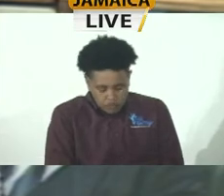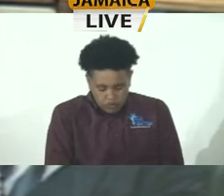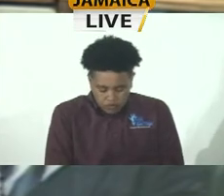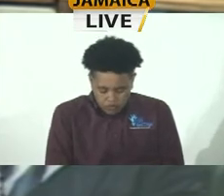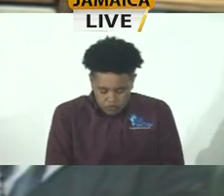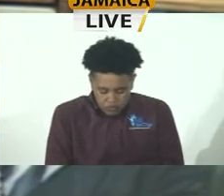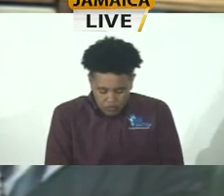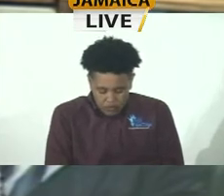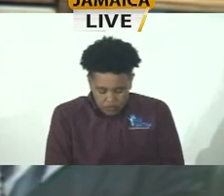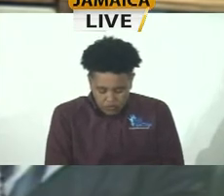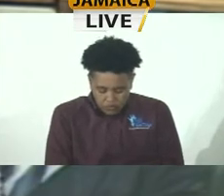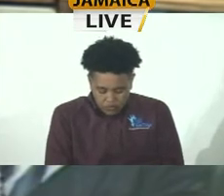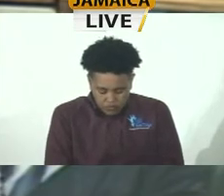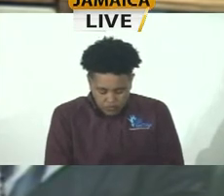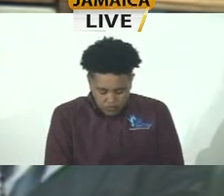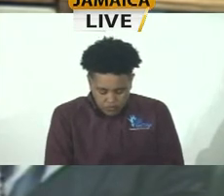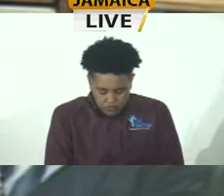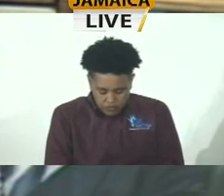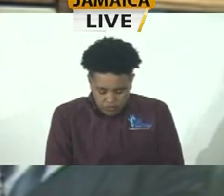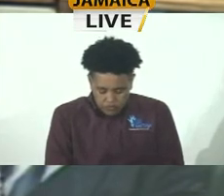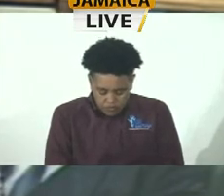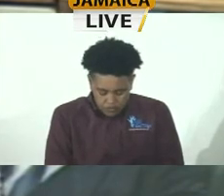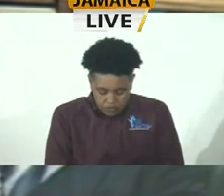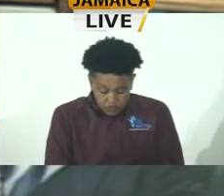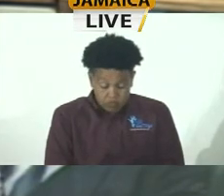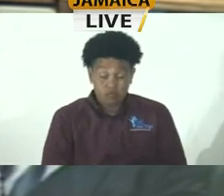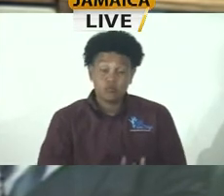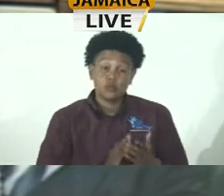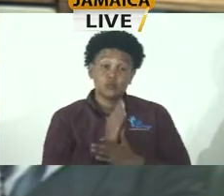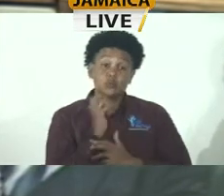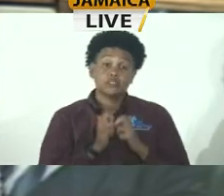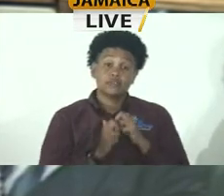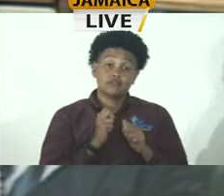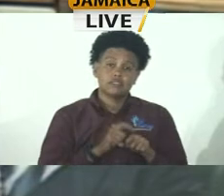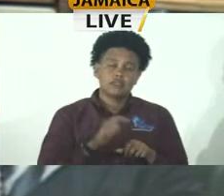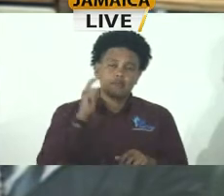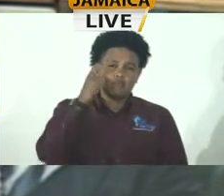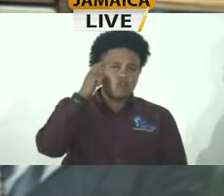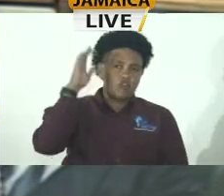their kindness to us in providing us with the performance